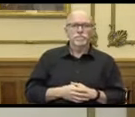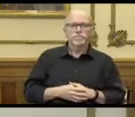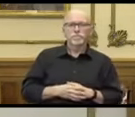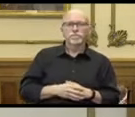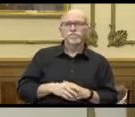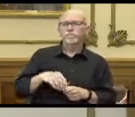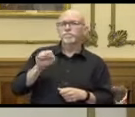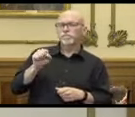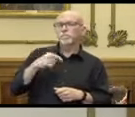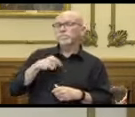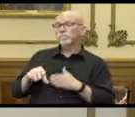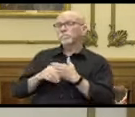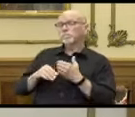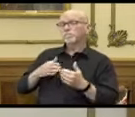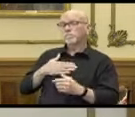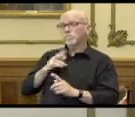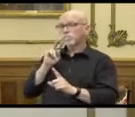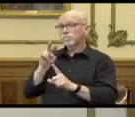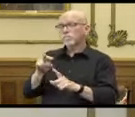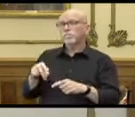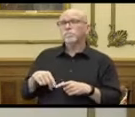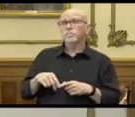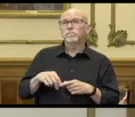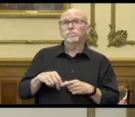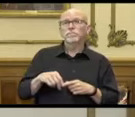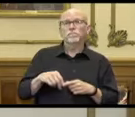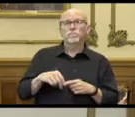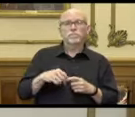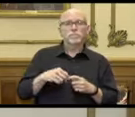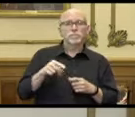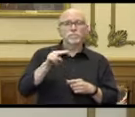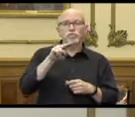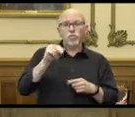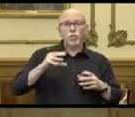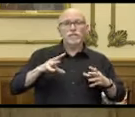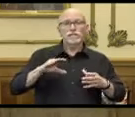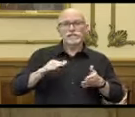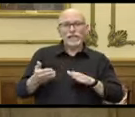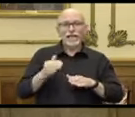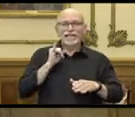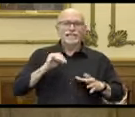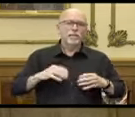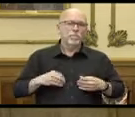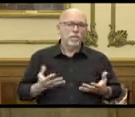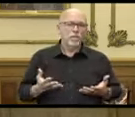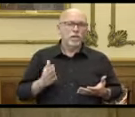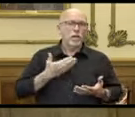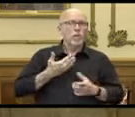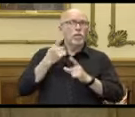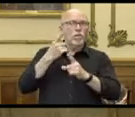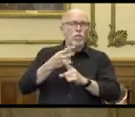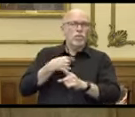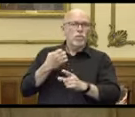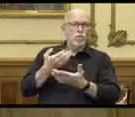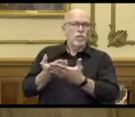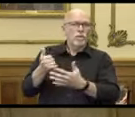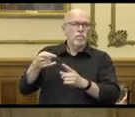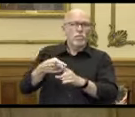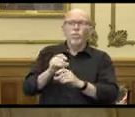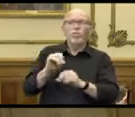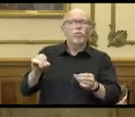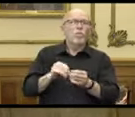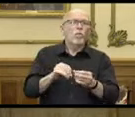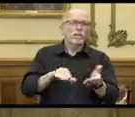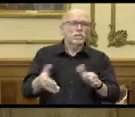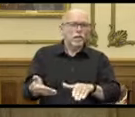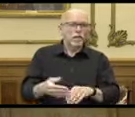I would just add from my standpoint that no death is acceptable, and that really that should be our goal, that we get to that point.